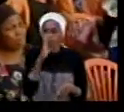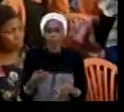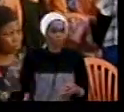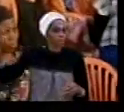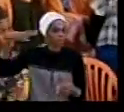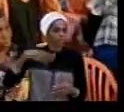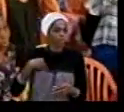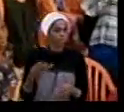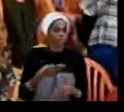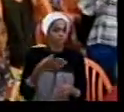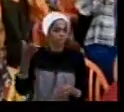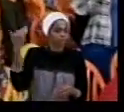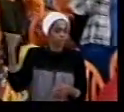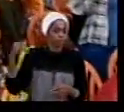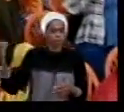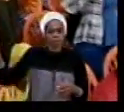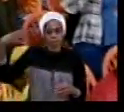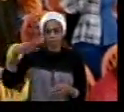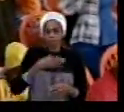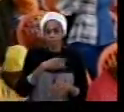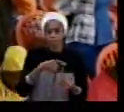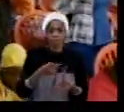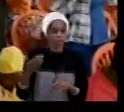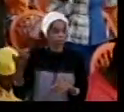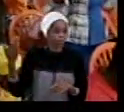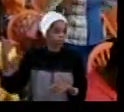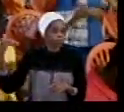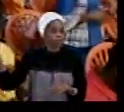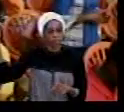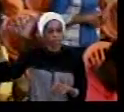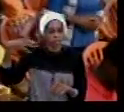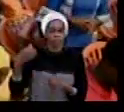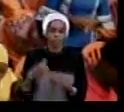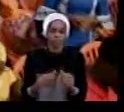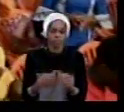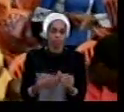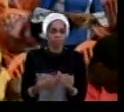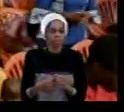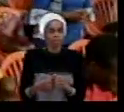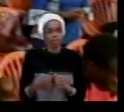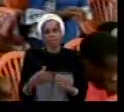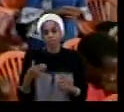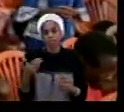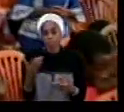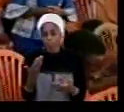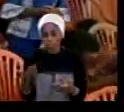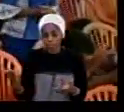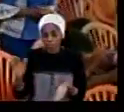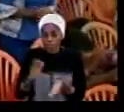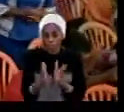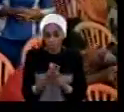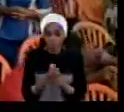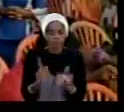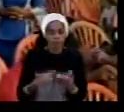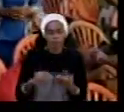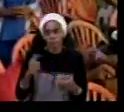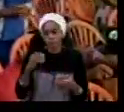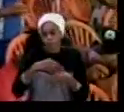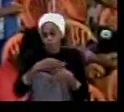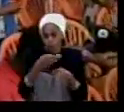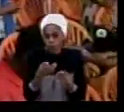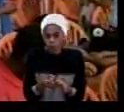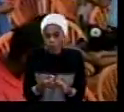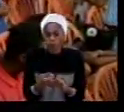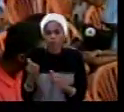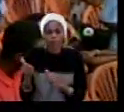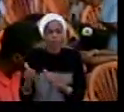light. And when there was light, everything began to come into shape. Everything